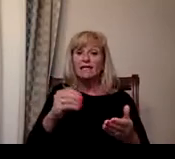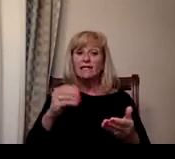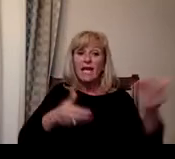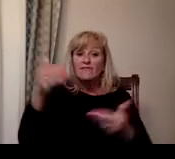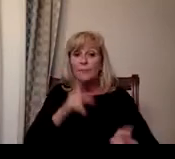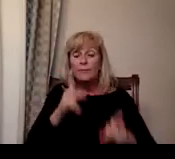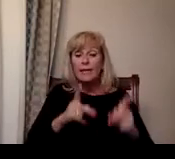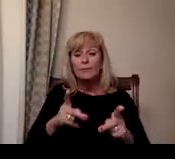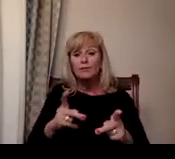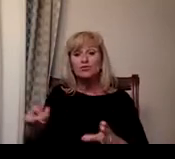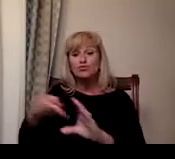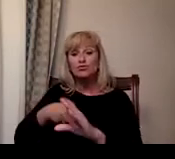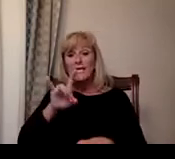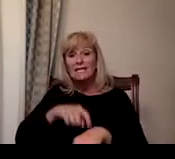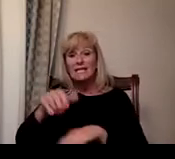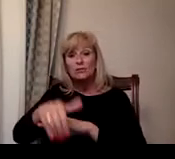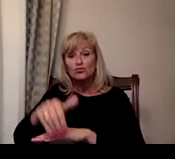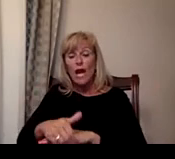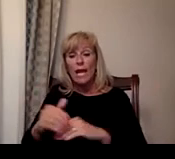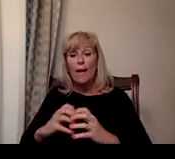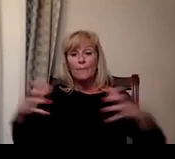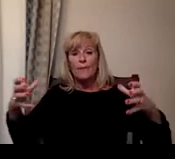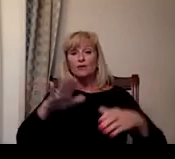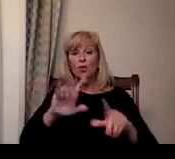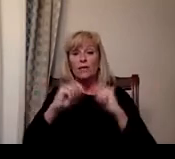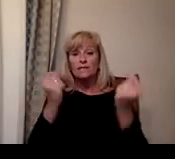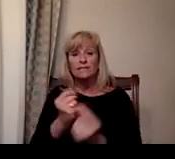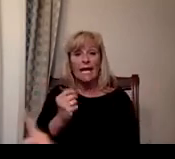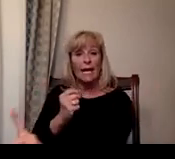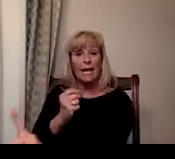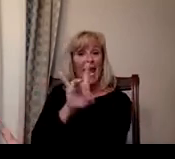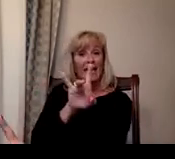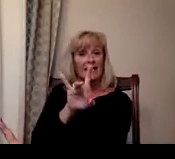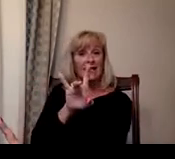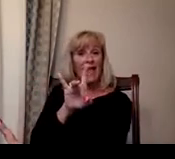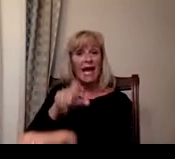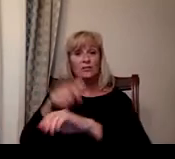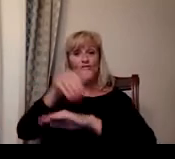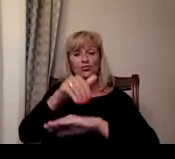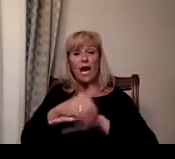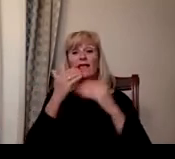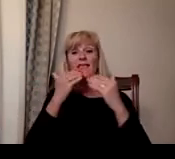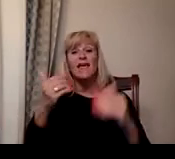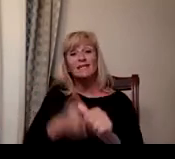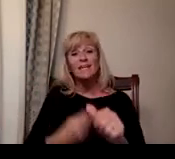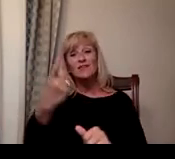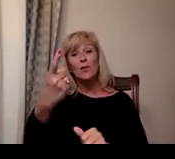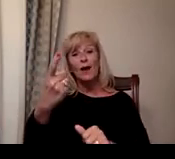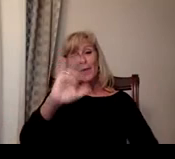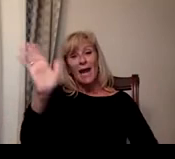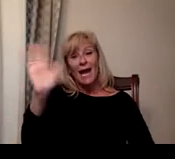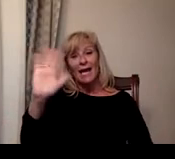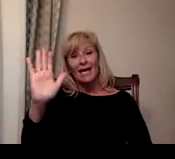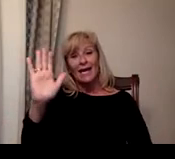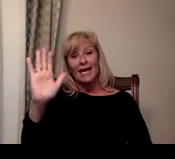can build your team for $99. So I hope to see you at one of our events coming up soon. Thanks again, everybody.